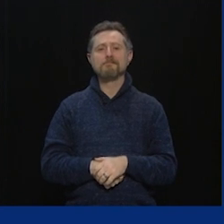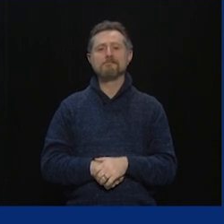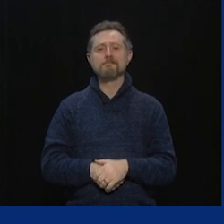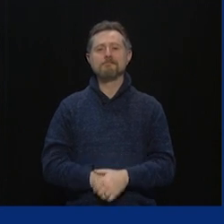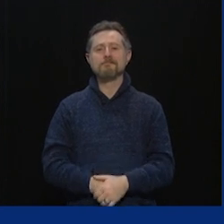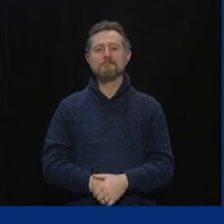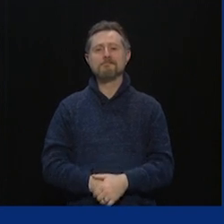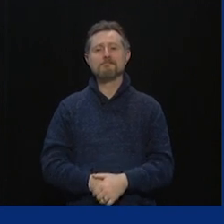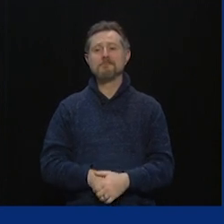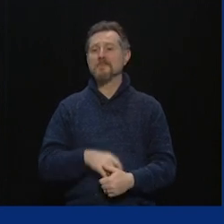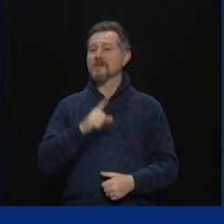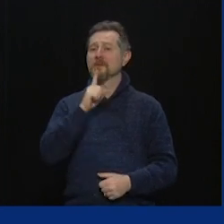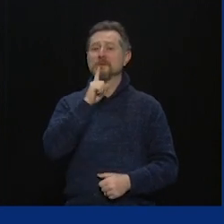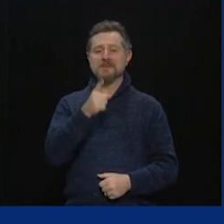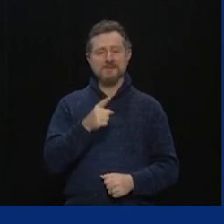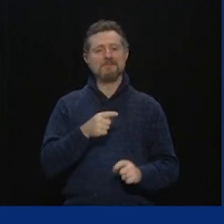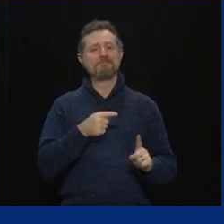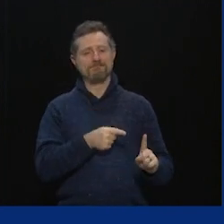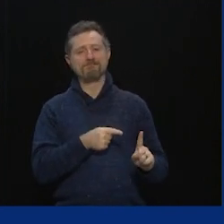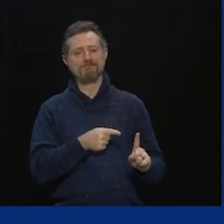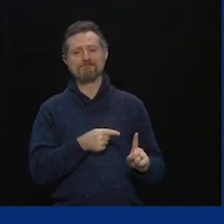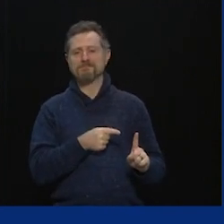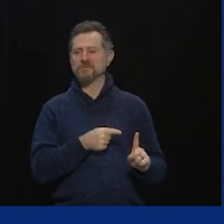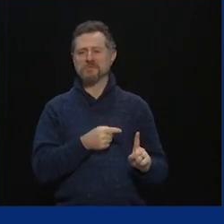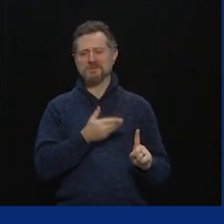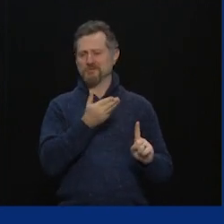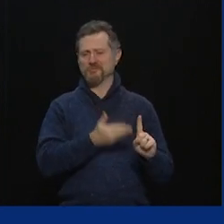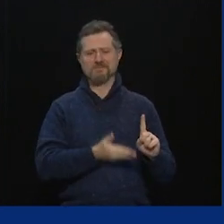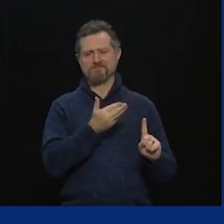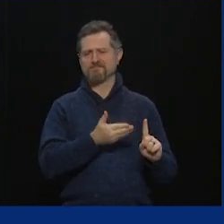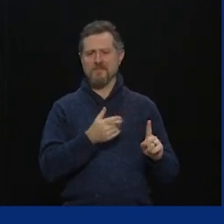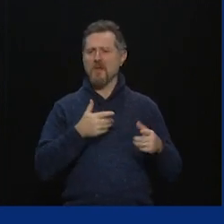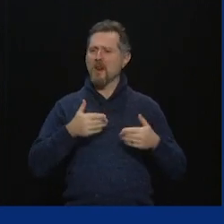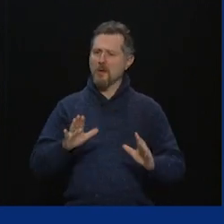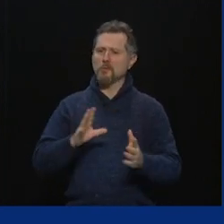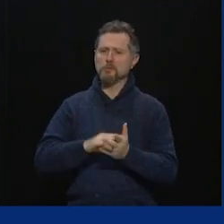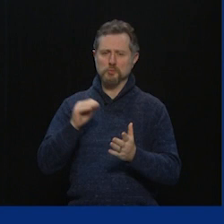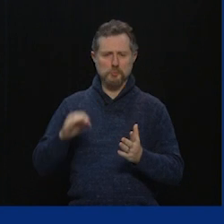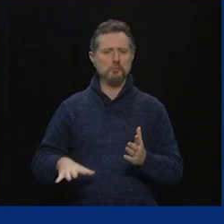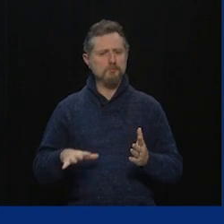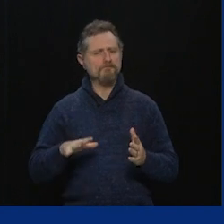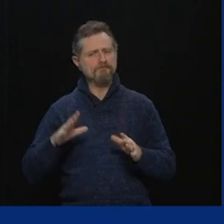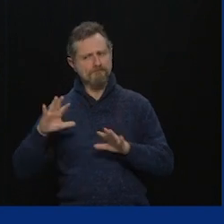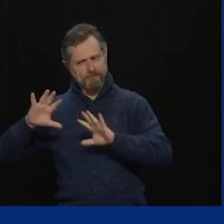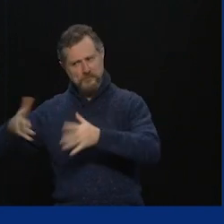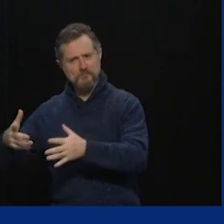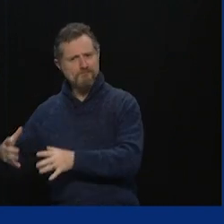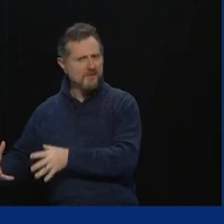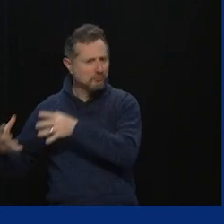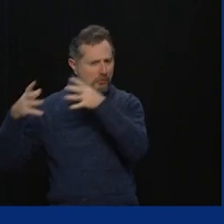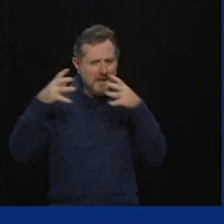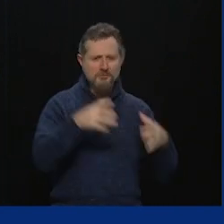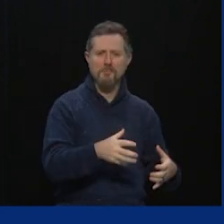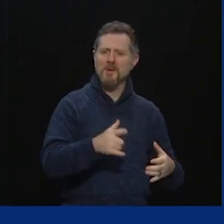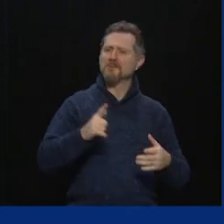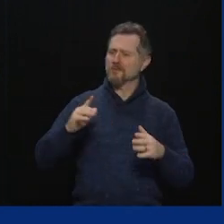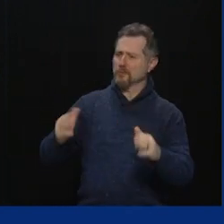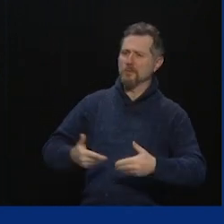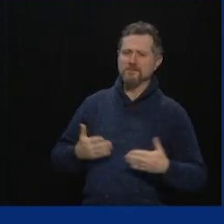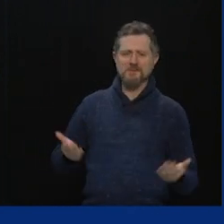she very much makes them feel welcome. New York has long been such a welcoming state, and